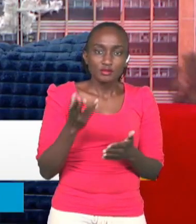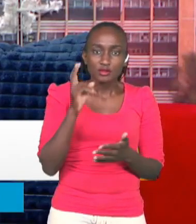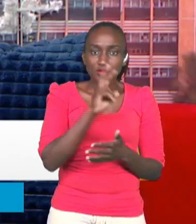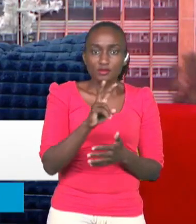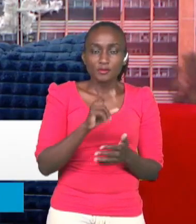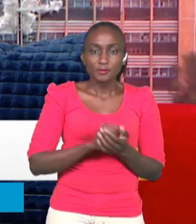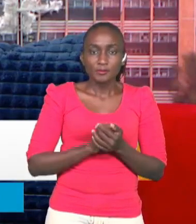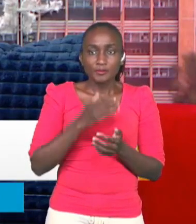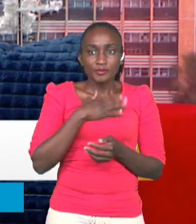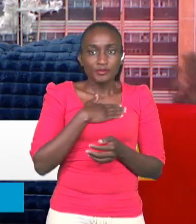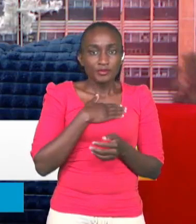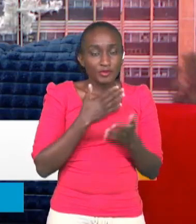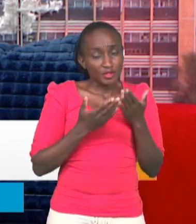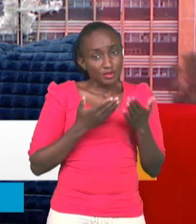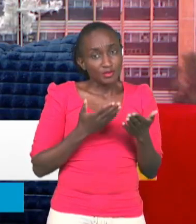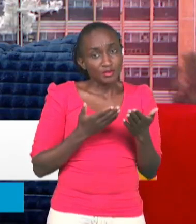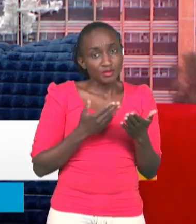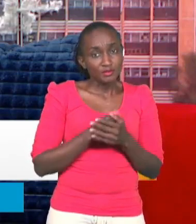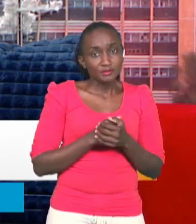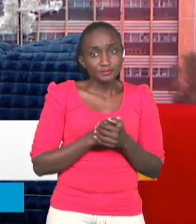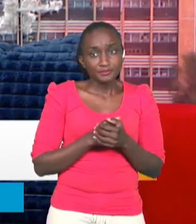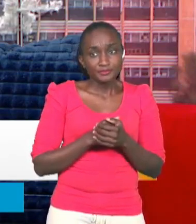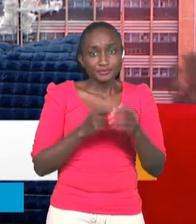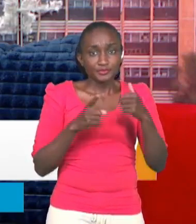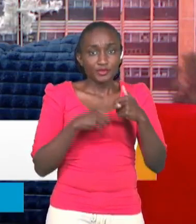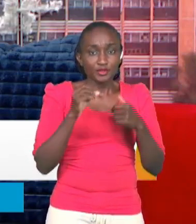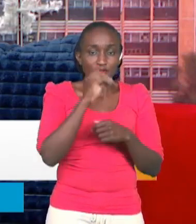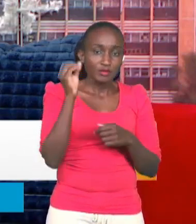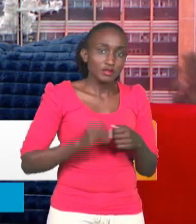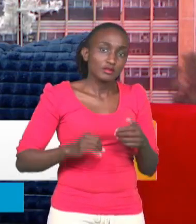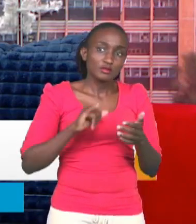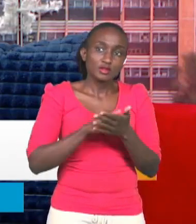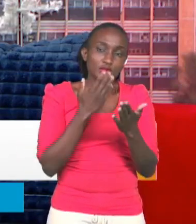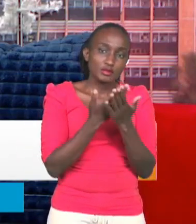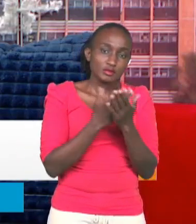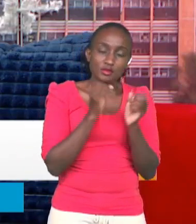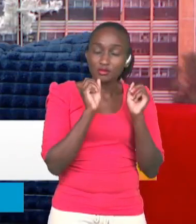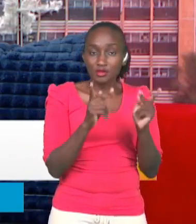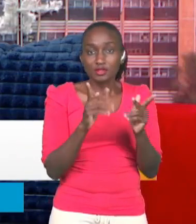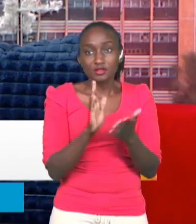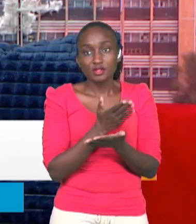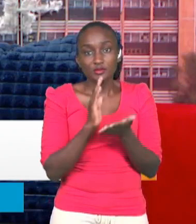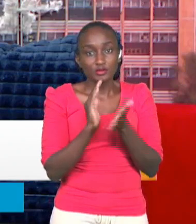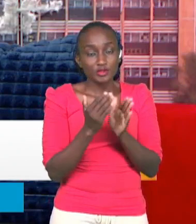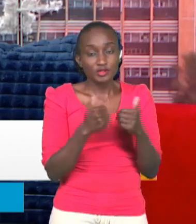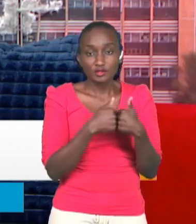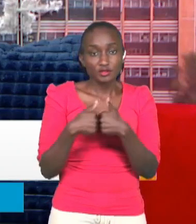me, probably I'd say 60% of those proposals are okay. Okay. Some will face